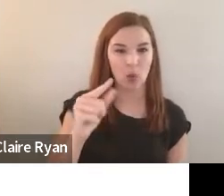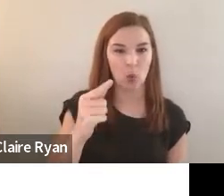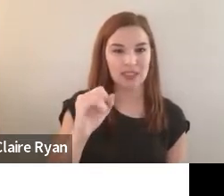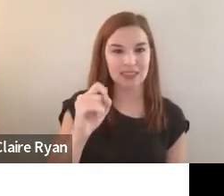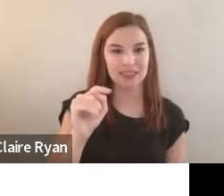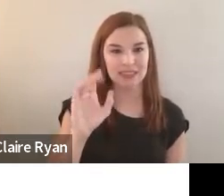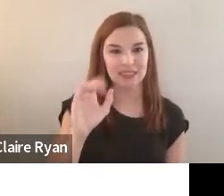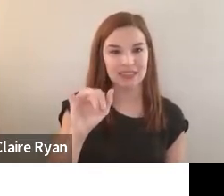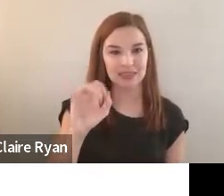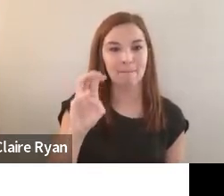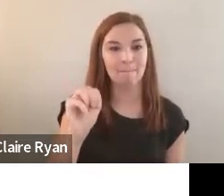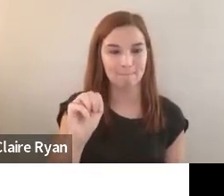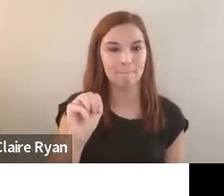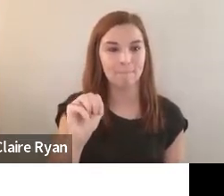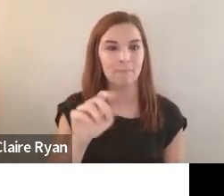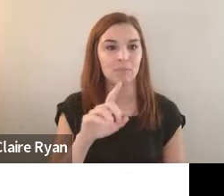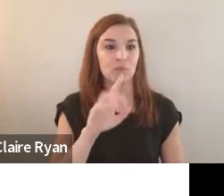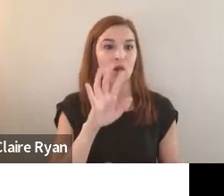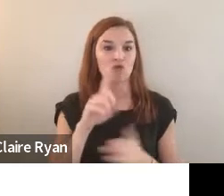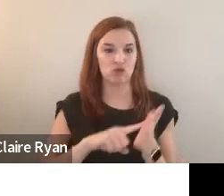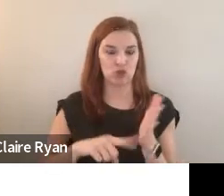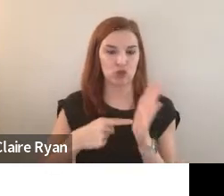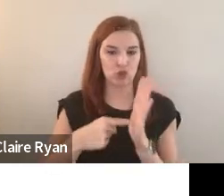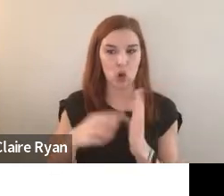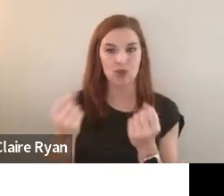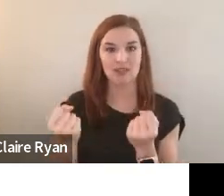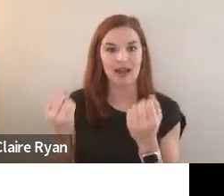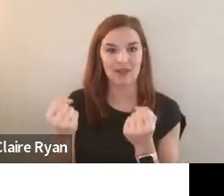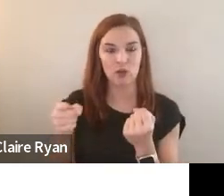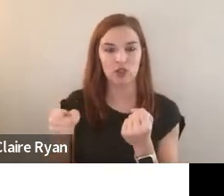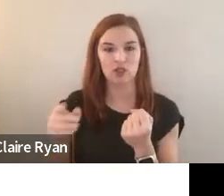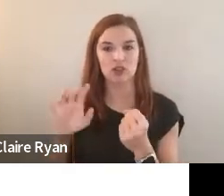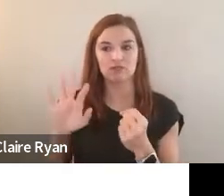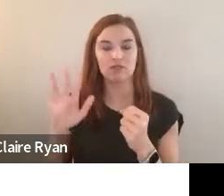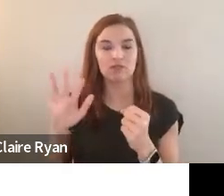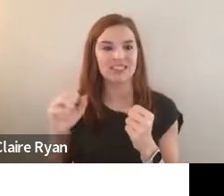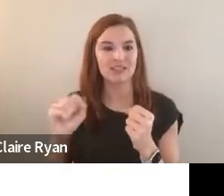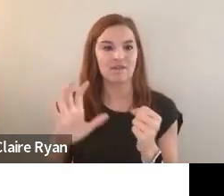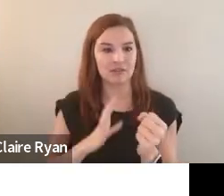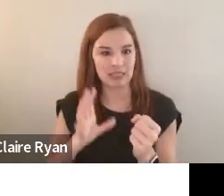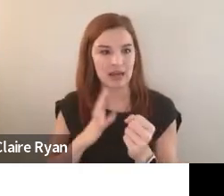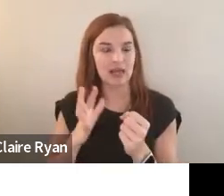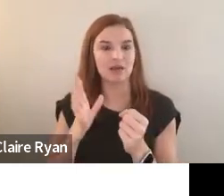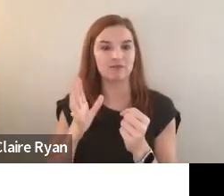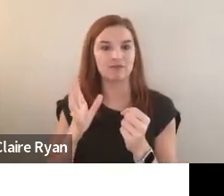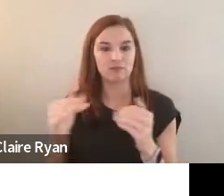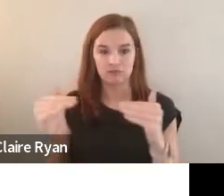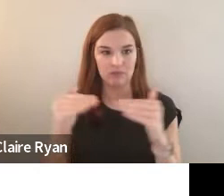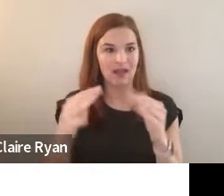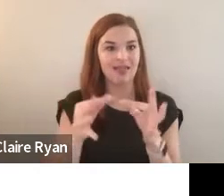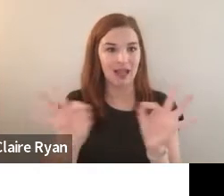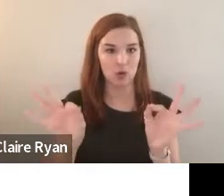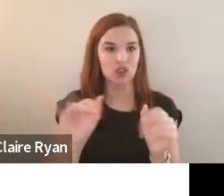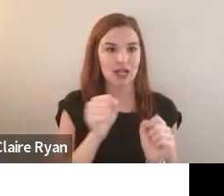And that belief in itself is called linguicism. And research has shown that sign